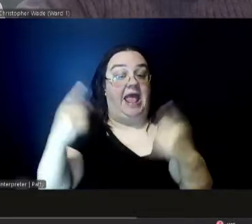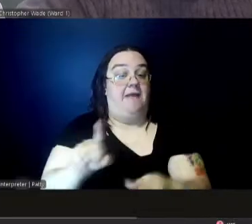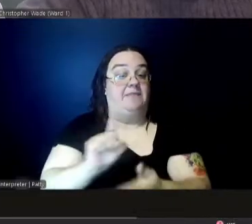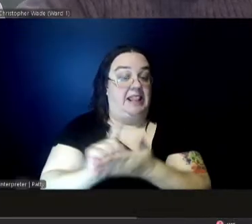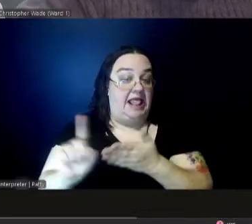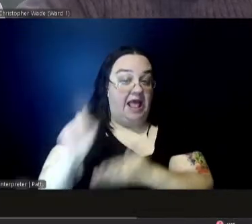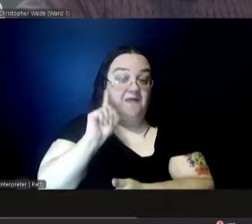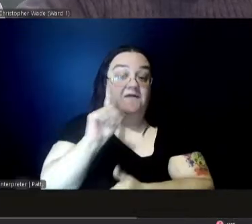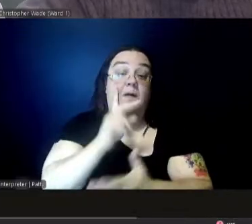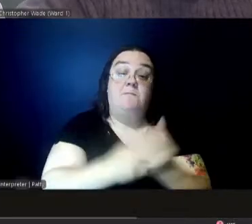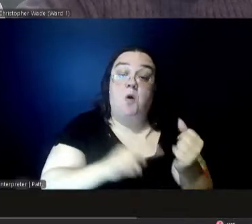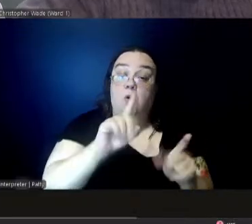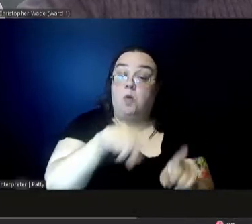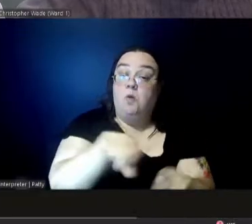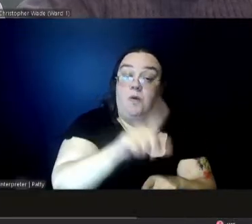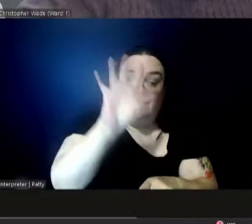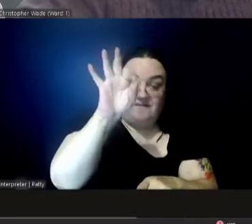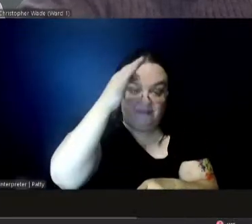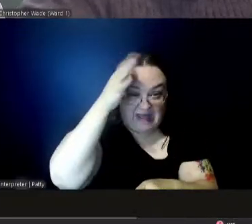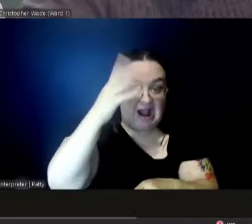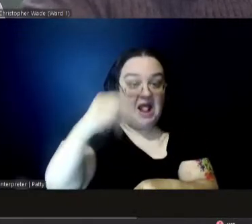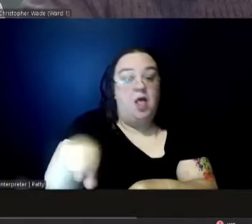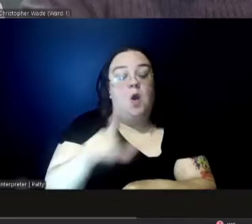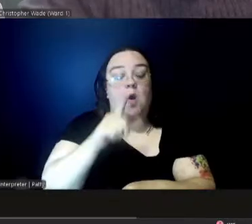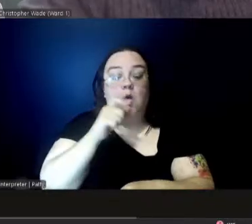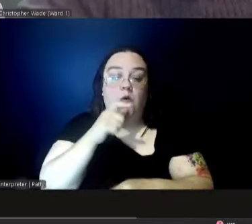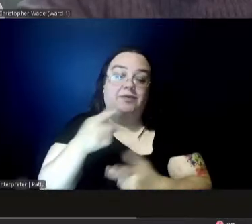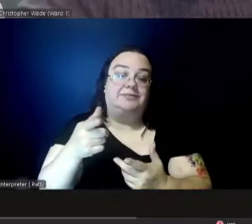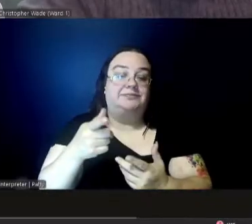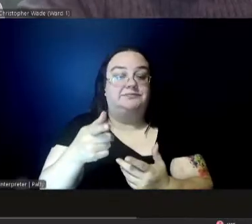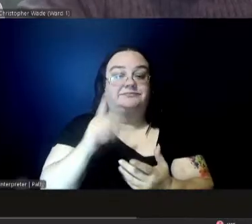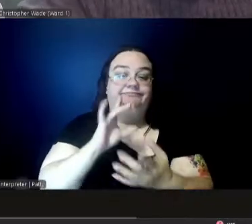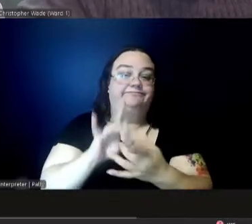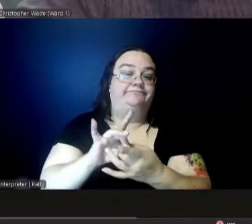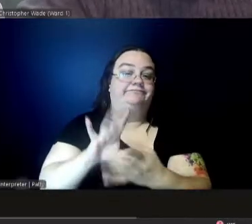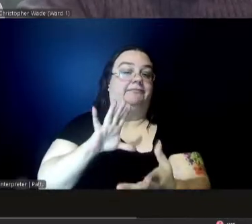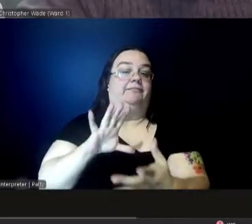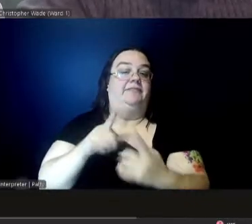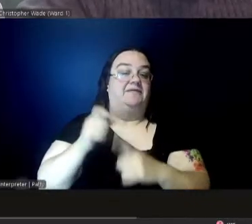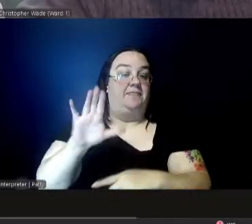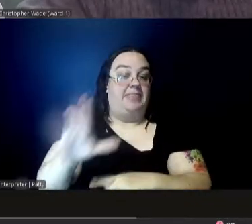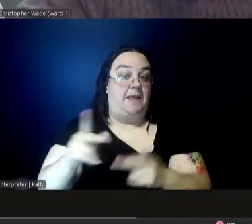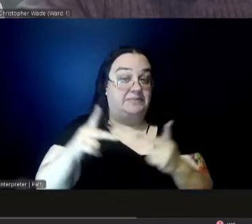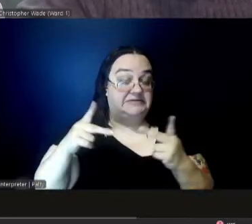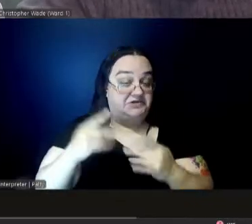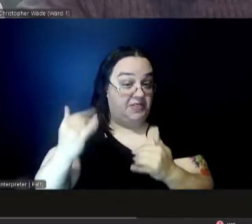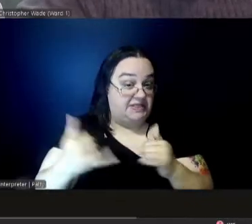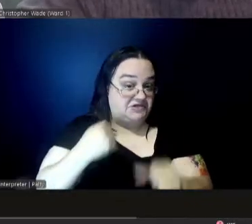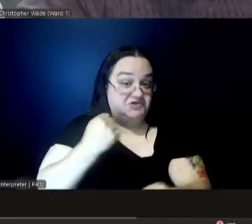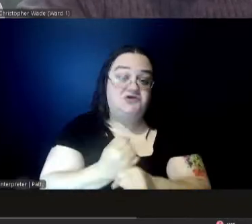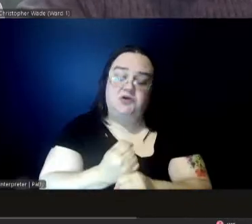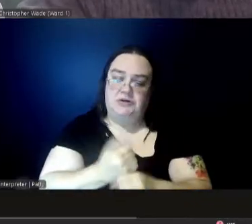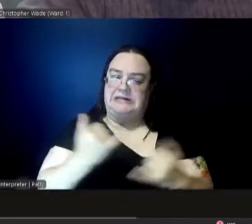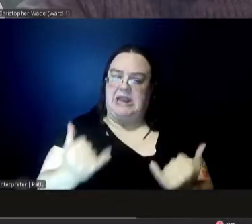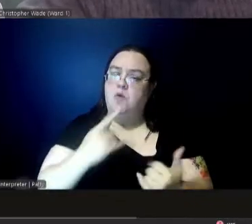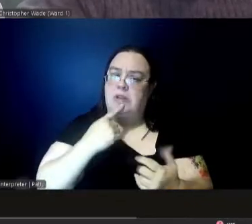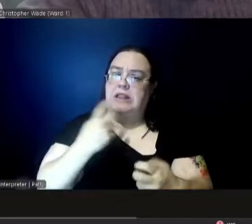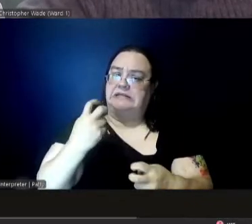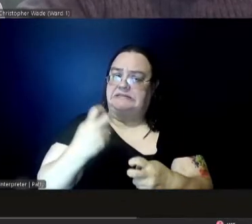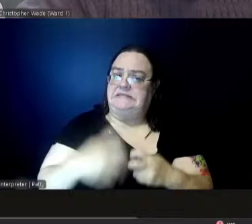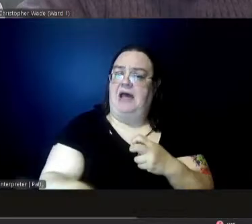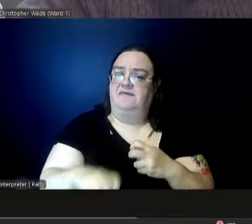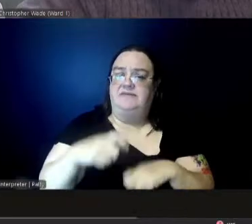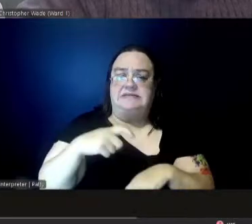were unceremoniously separated from their positions this year. This has been a difficult time to be a federal employee,